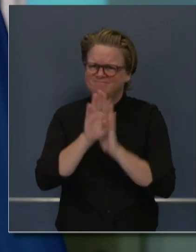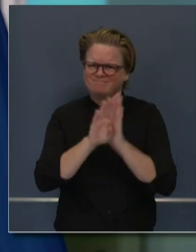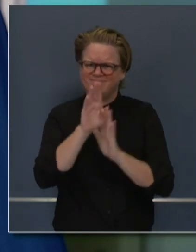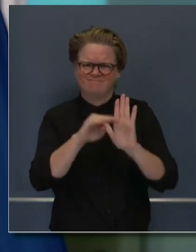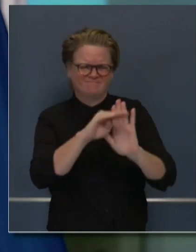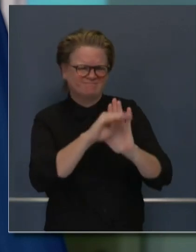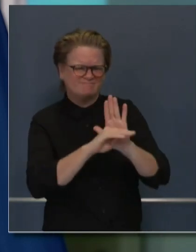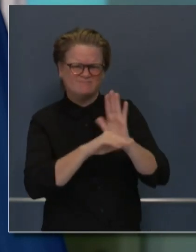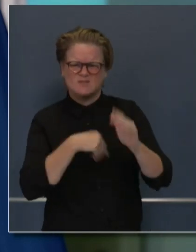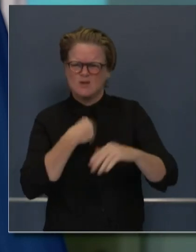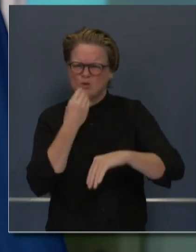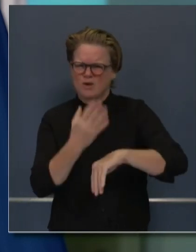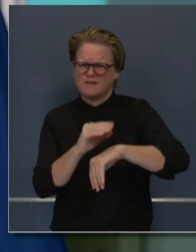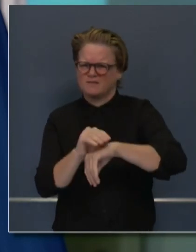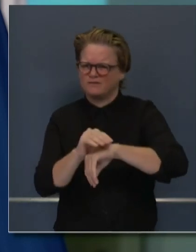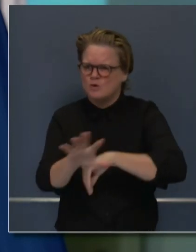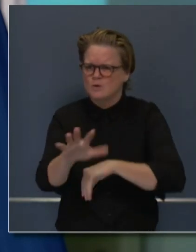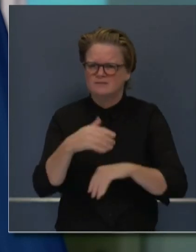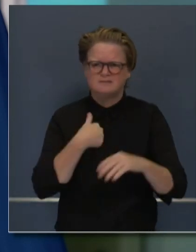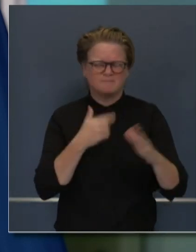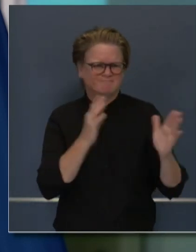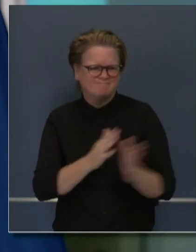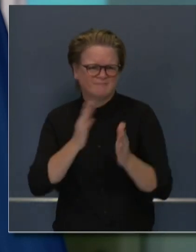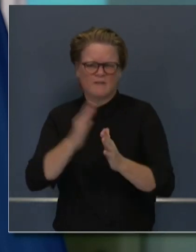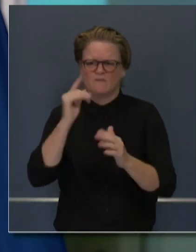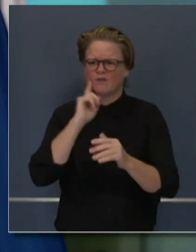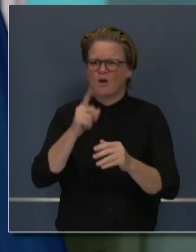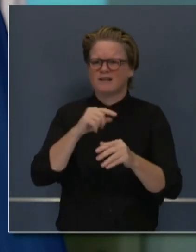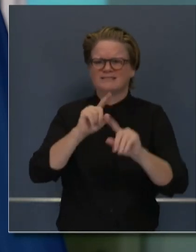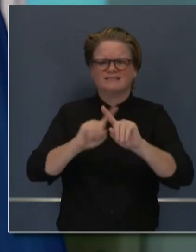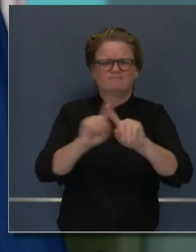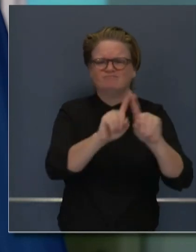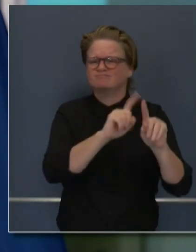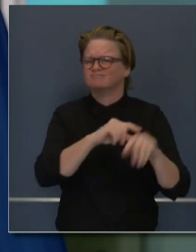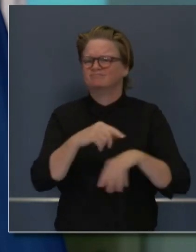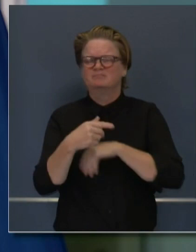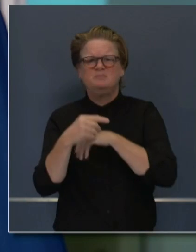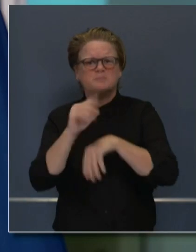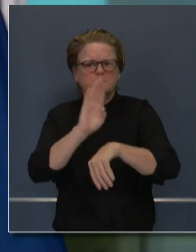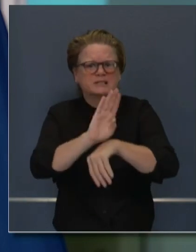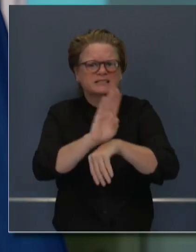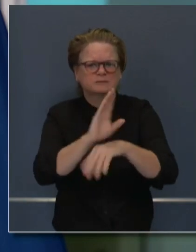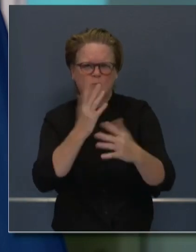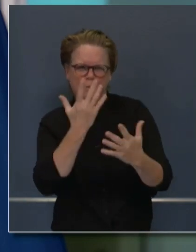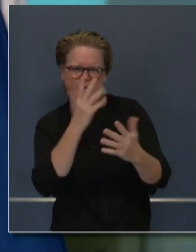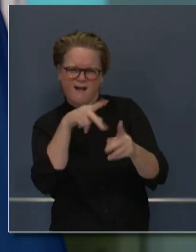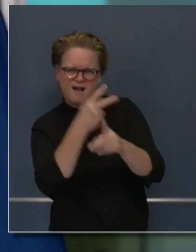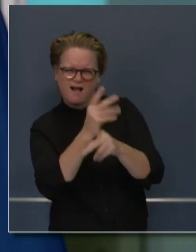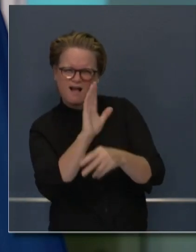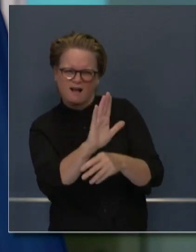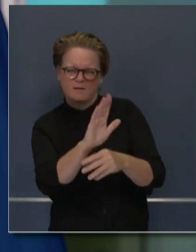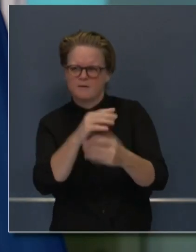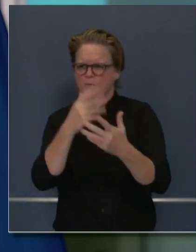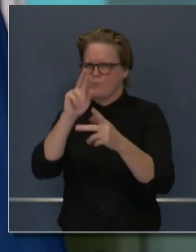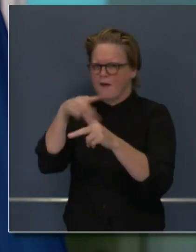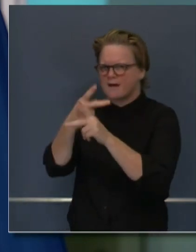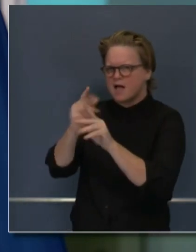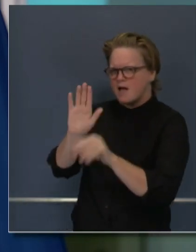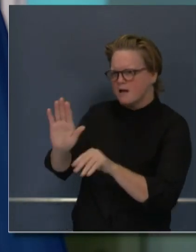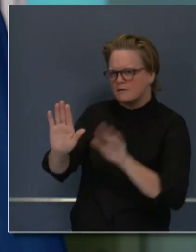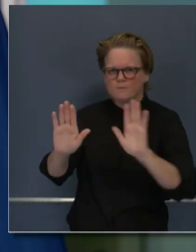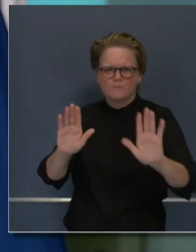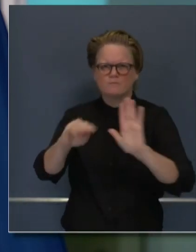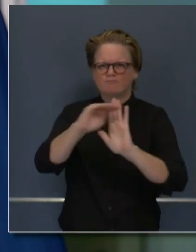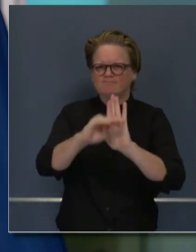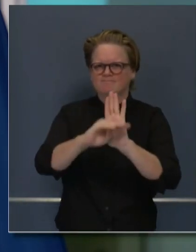that are coming out, not least of which the guidelines coming out of the CDC as well. Dr. Galley has not